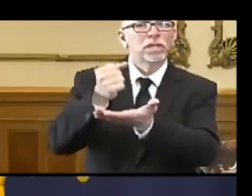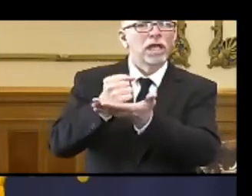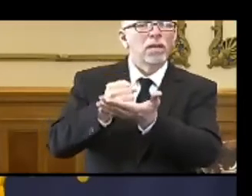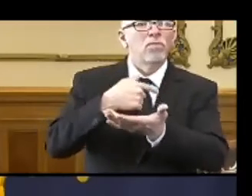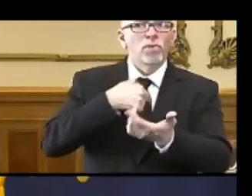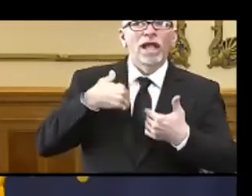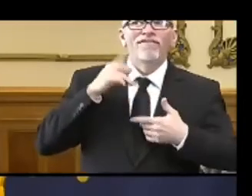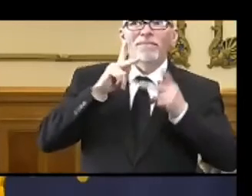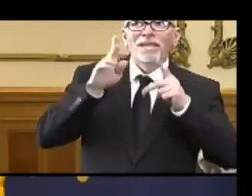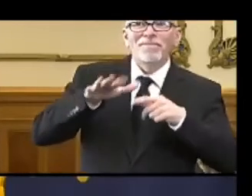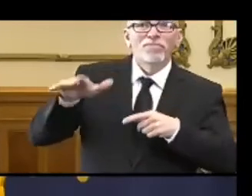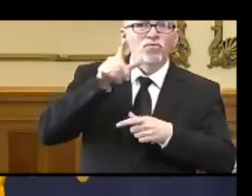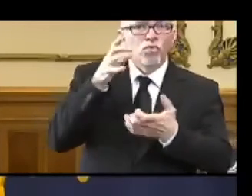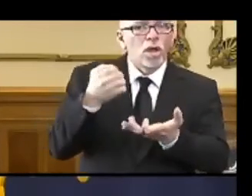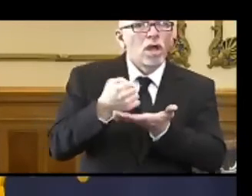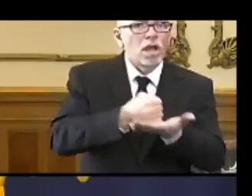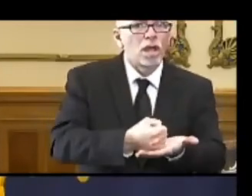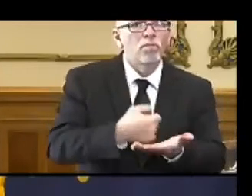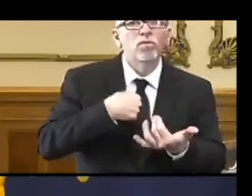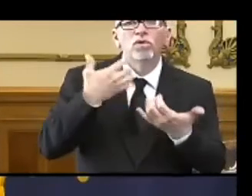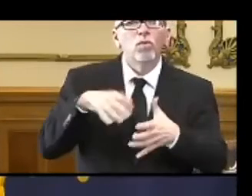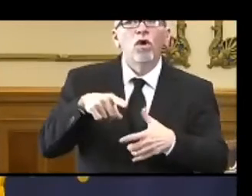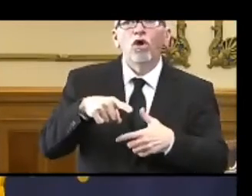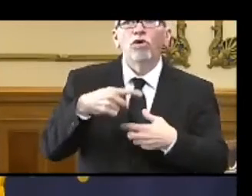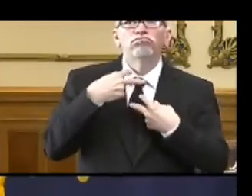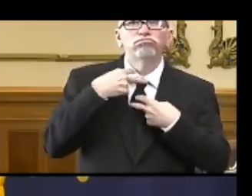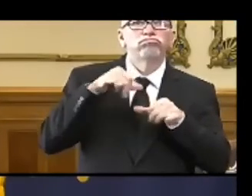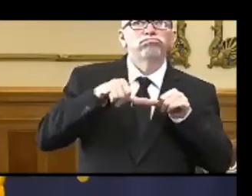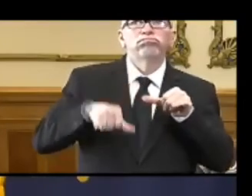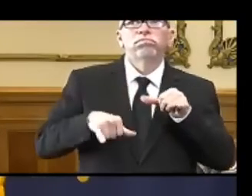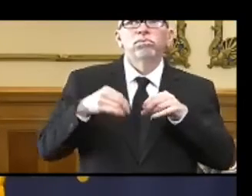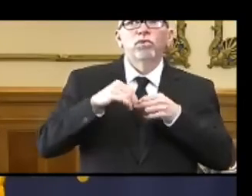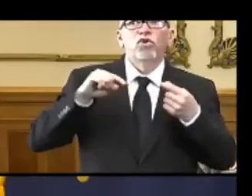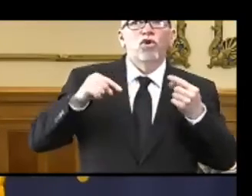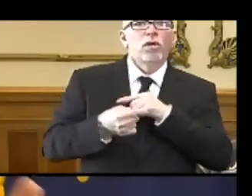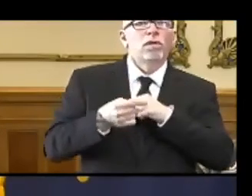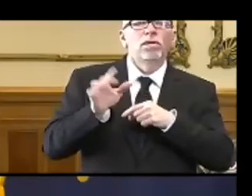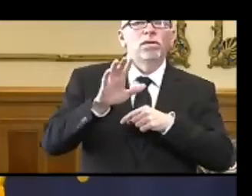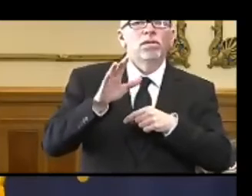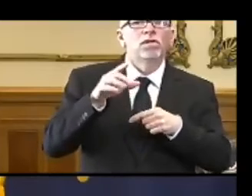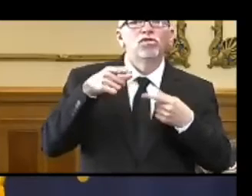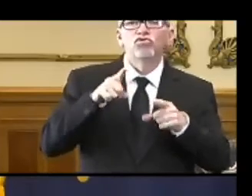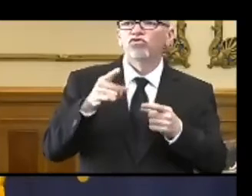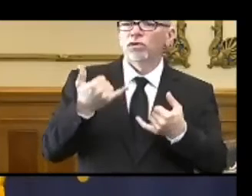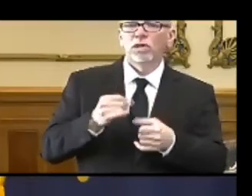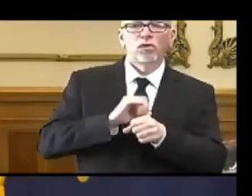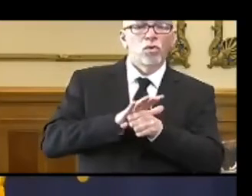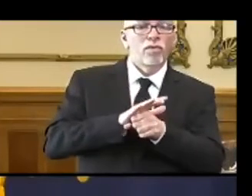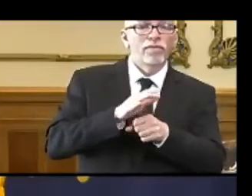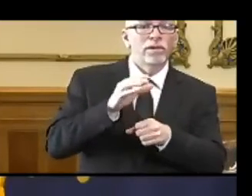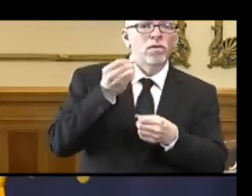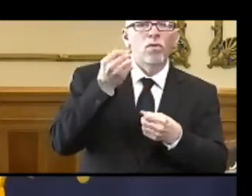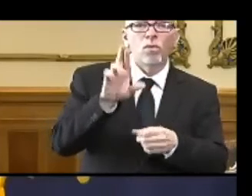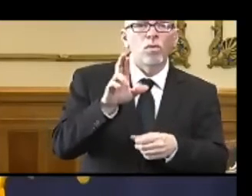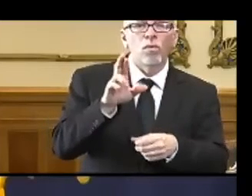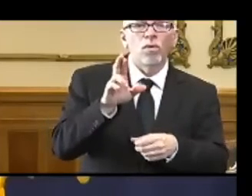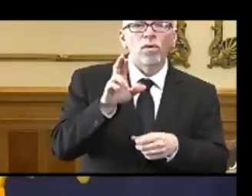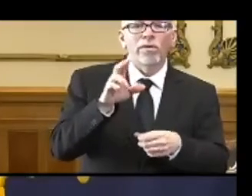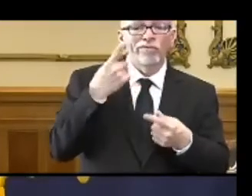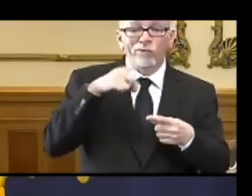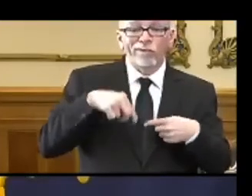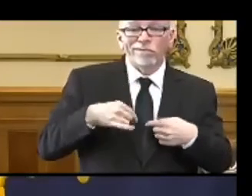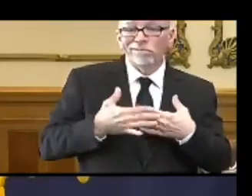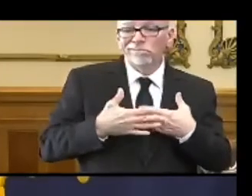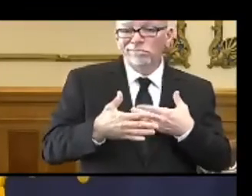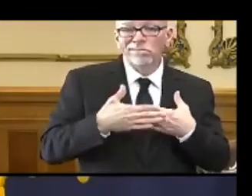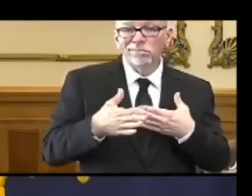folks who want to help. We do not want you in harm's way, whether it's during this COVID-19 long